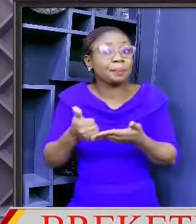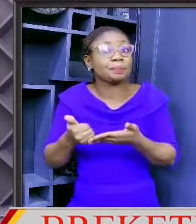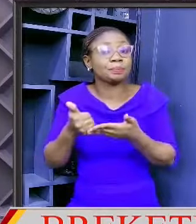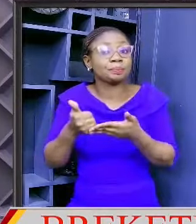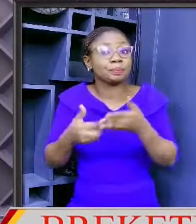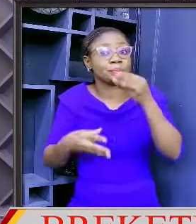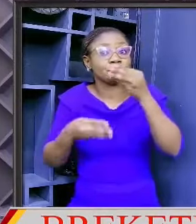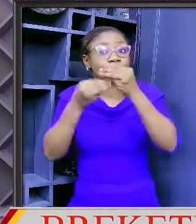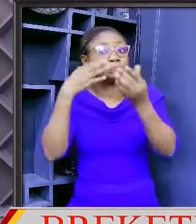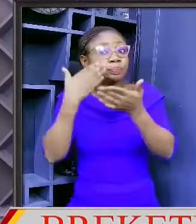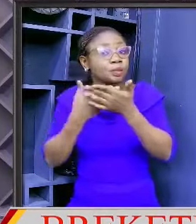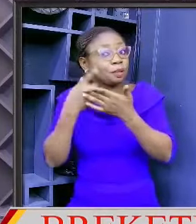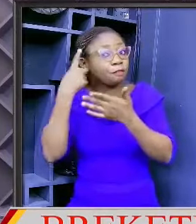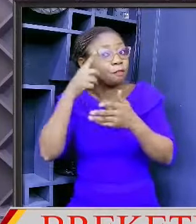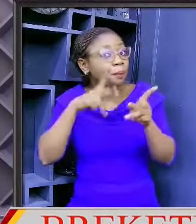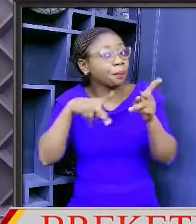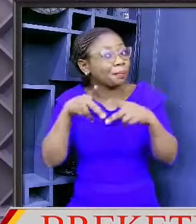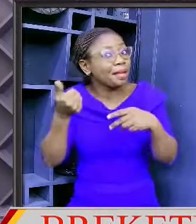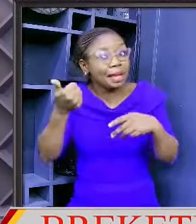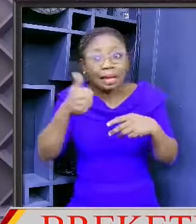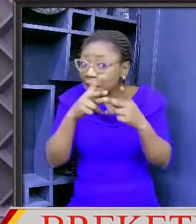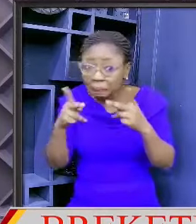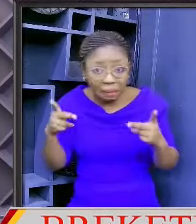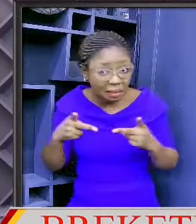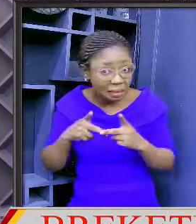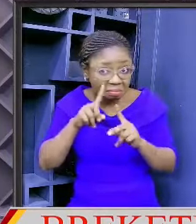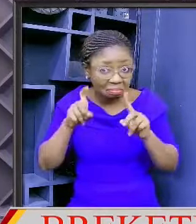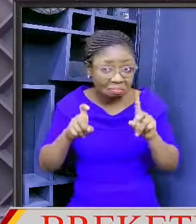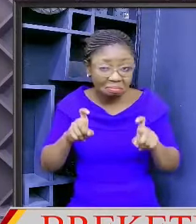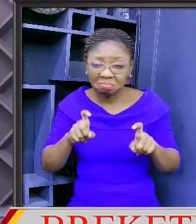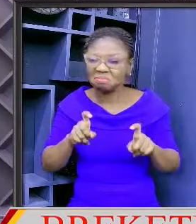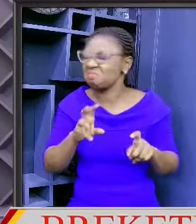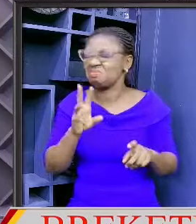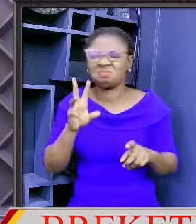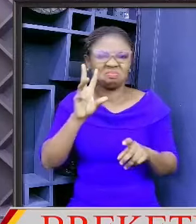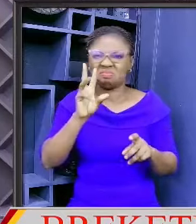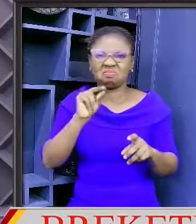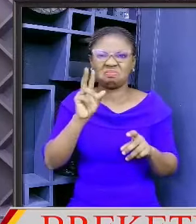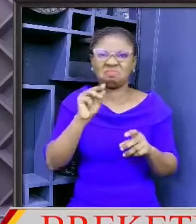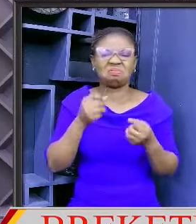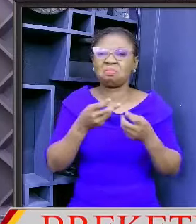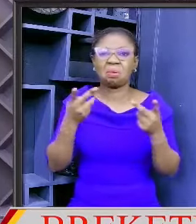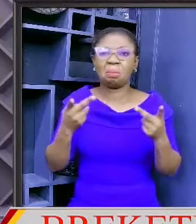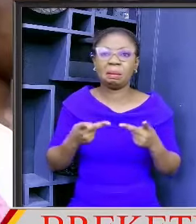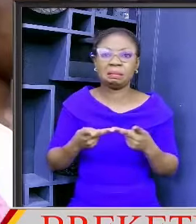Africa, any studio where they raise money for people like this?